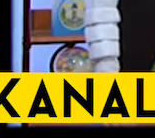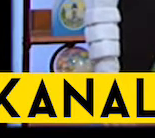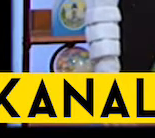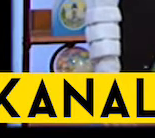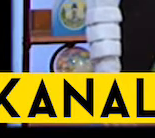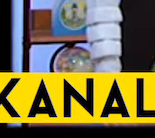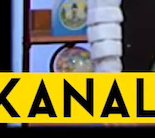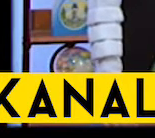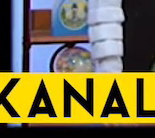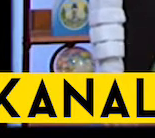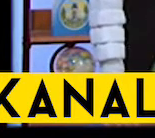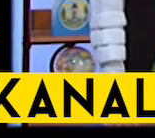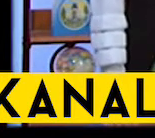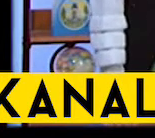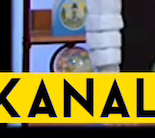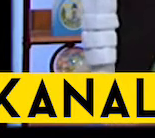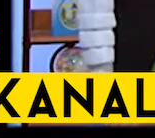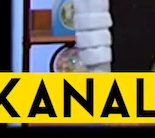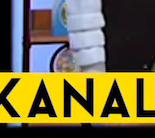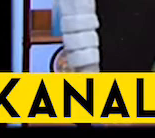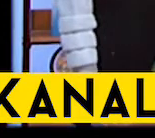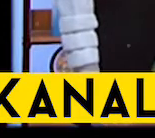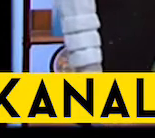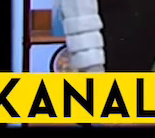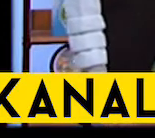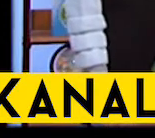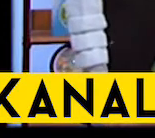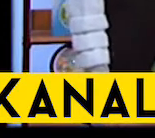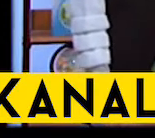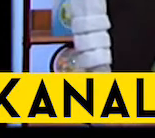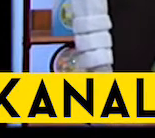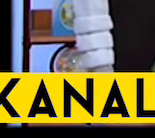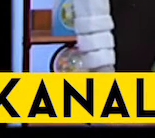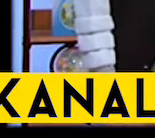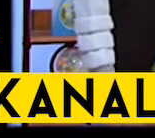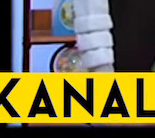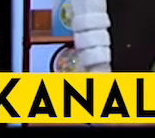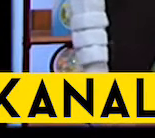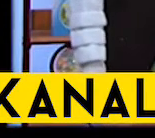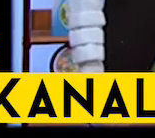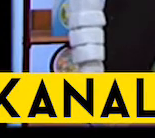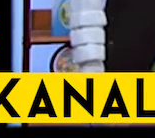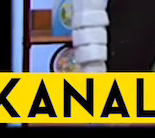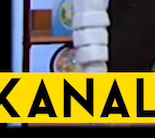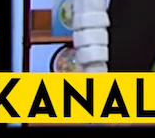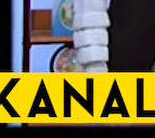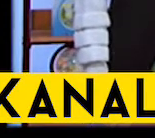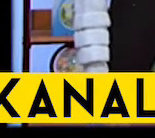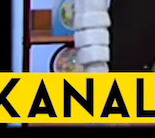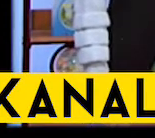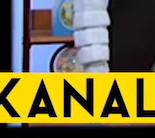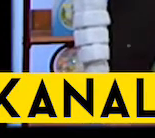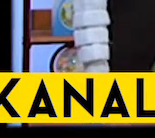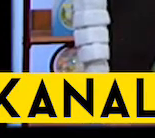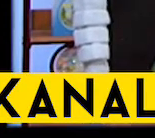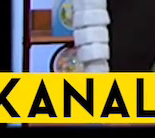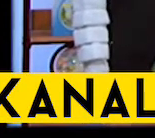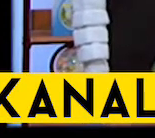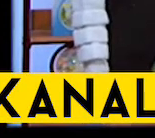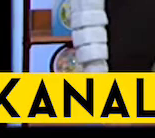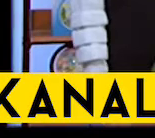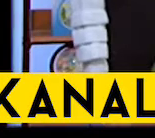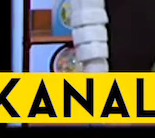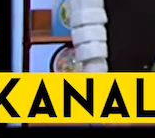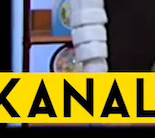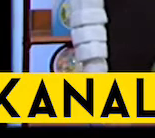so, let's get started. Unit 6, Service, Lesson 2B, Good or Poor Service. Today we're going